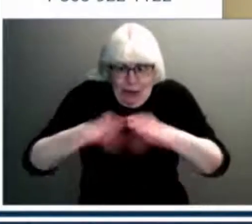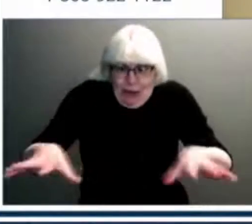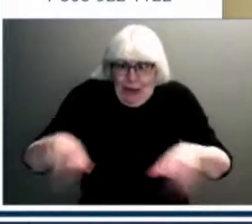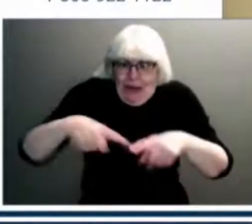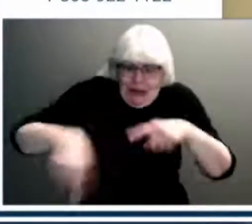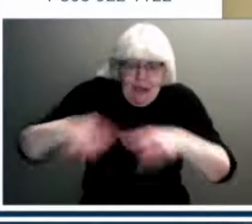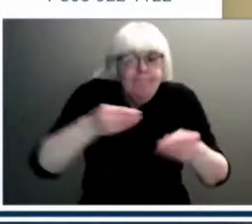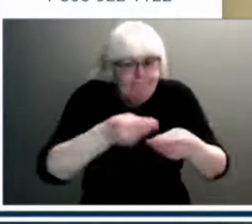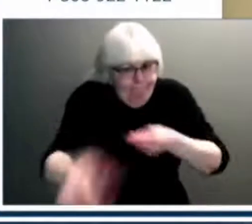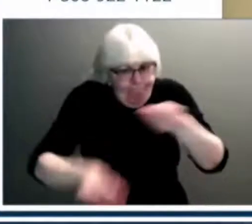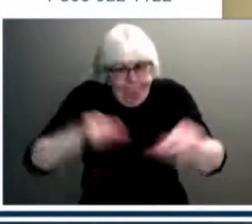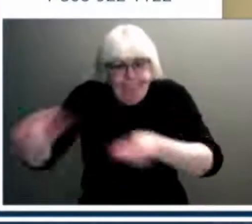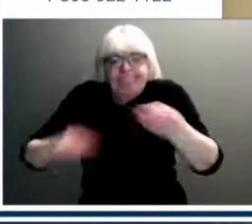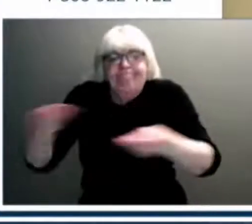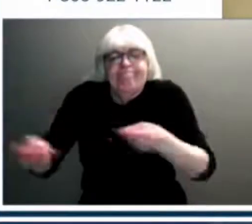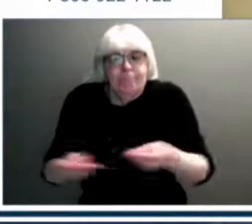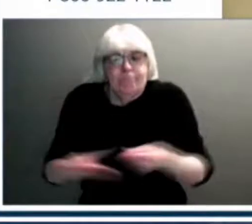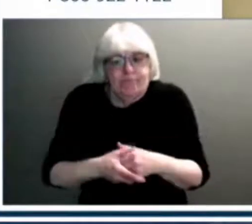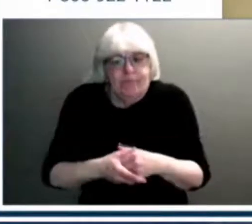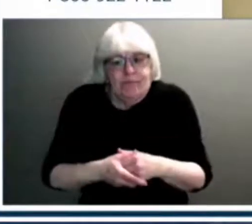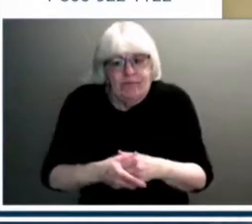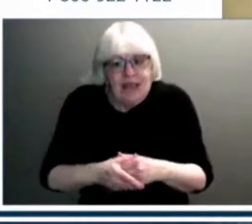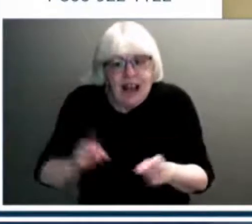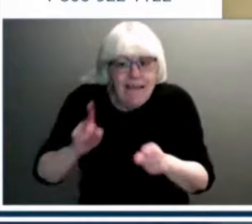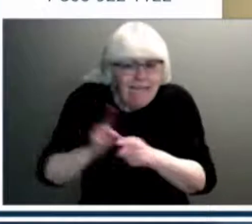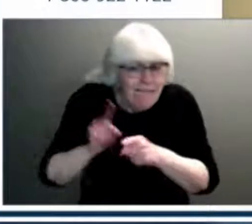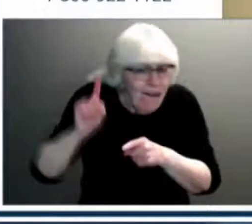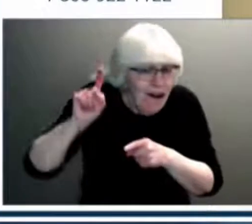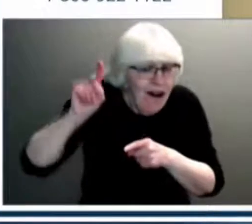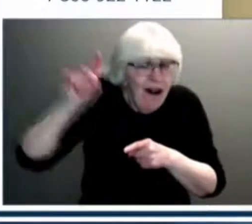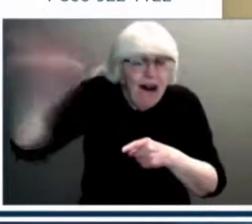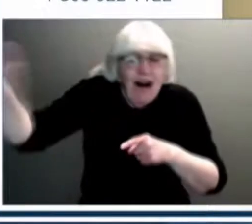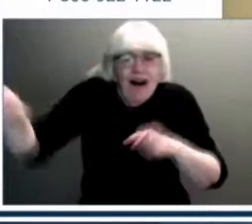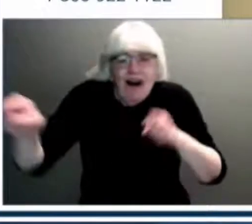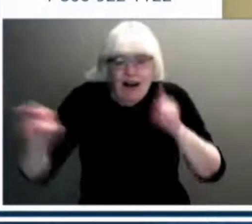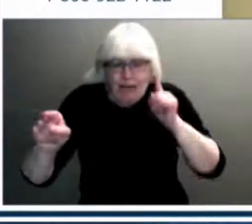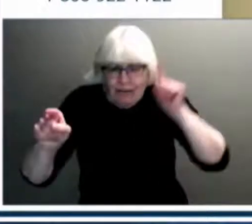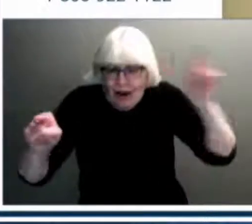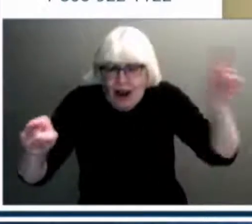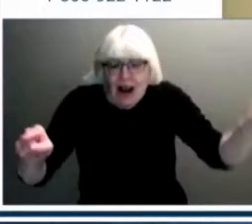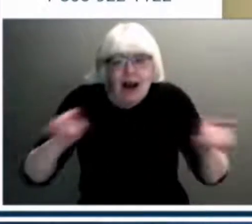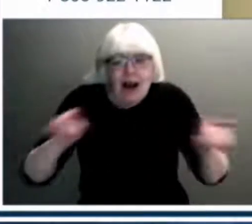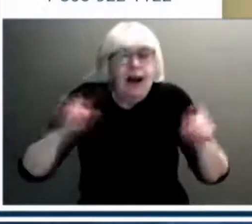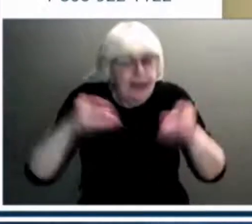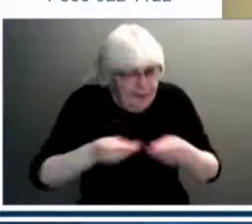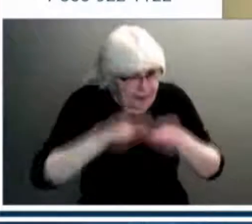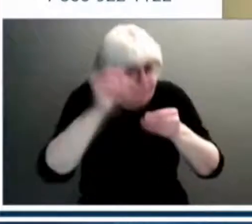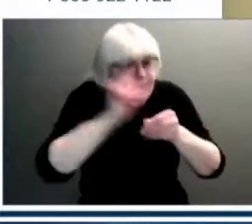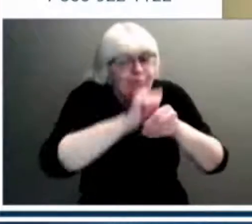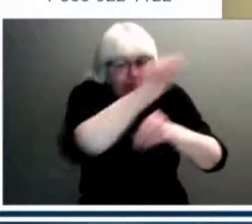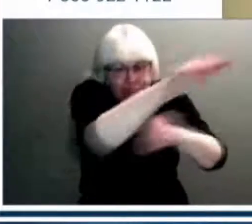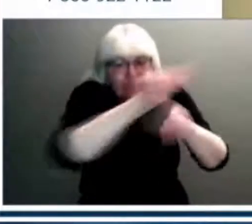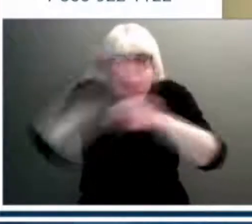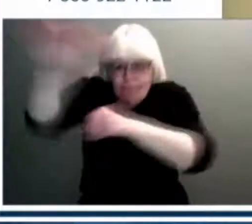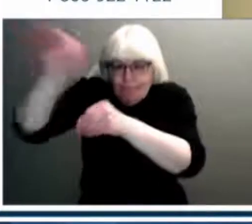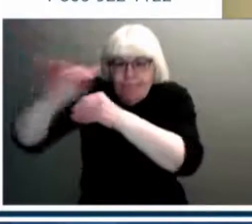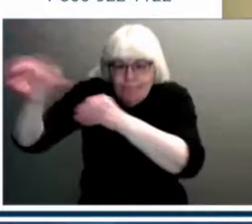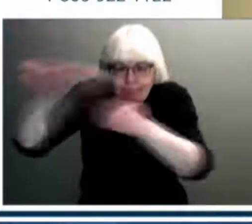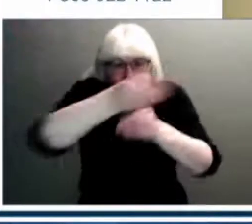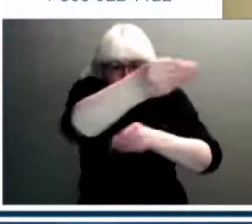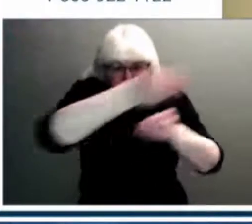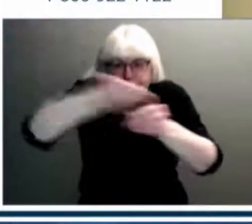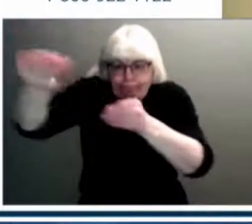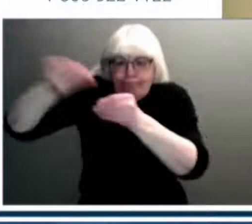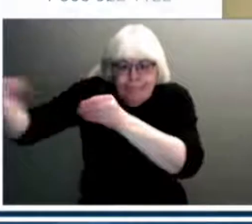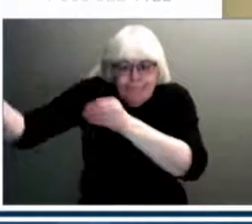longer distances to travel to testing centers. And it's also why we put pause to some of our testing streams, such